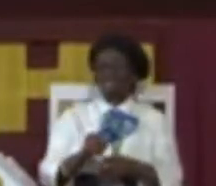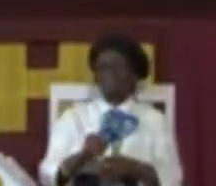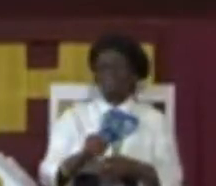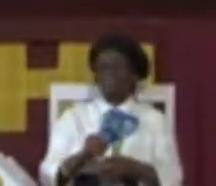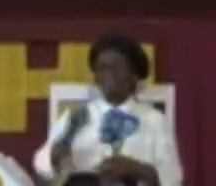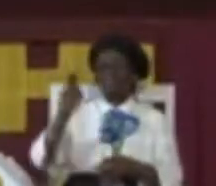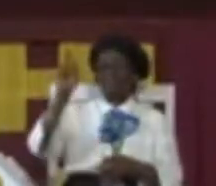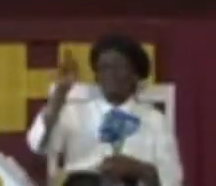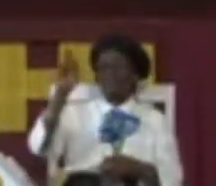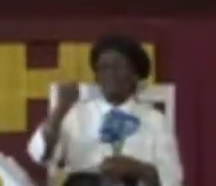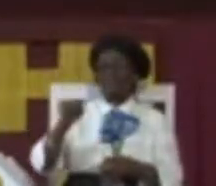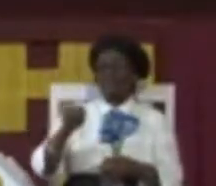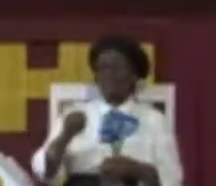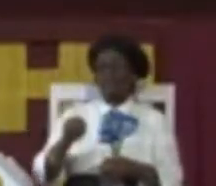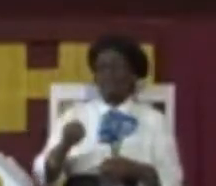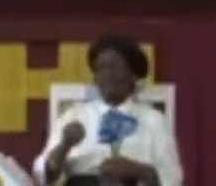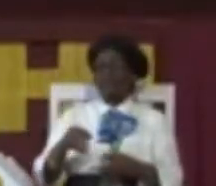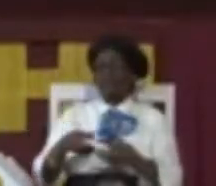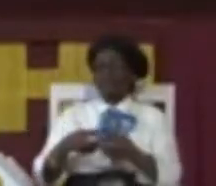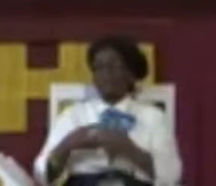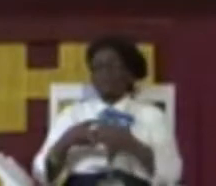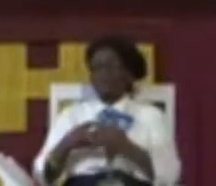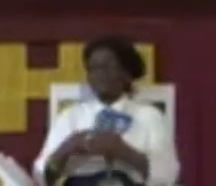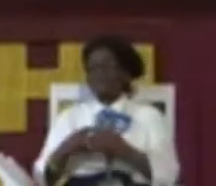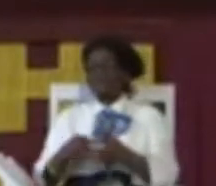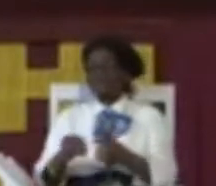No marshy ground anywhere around.